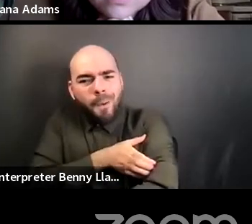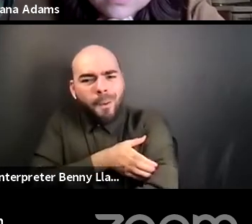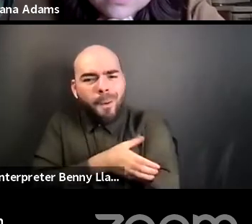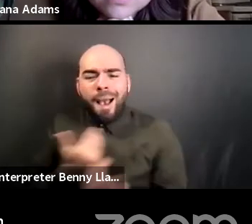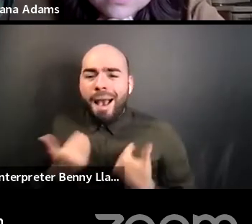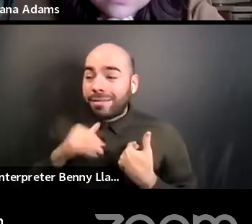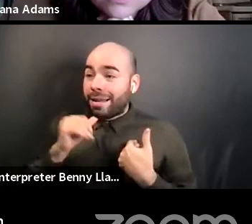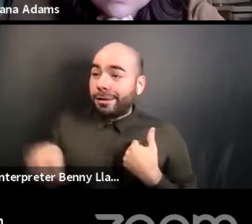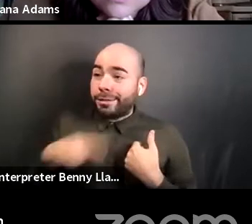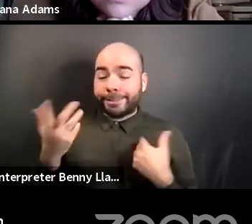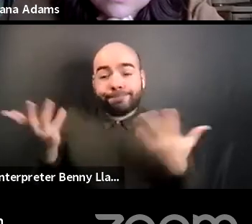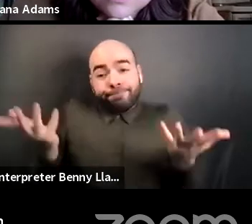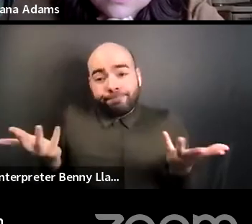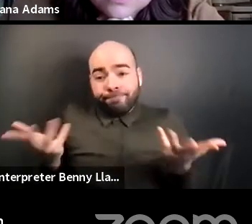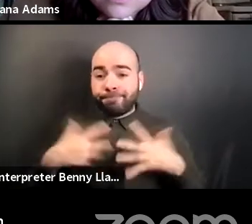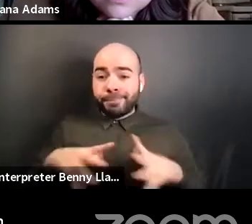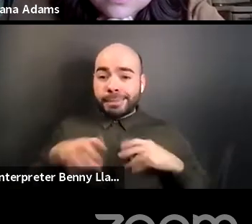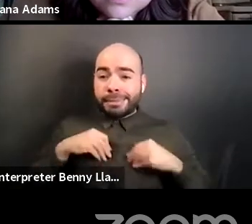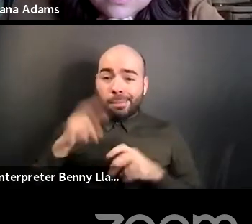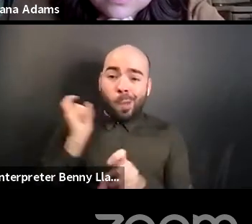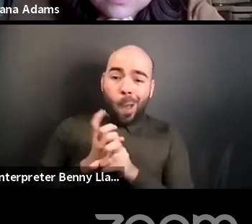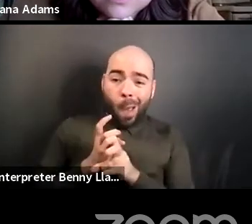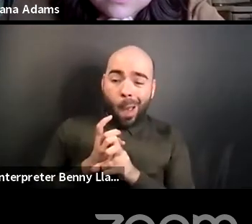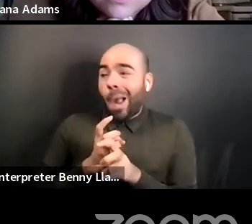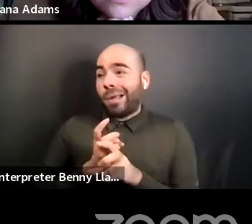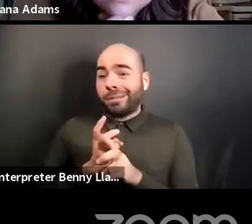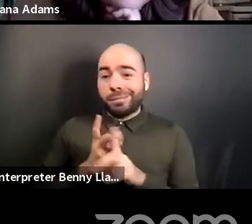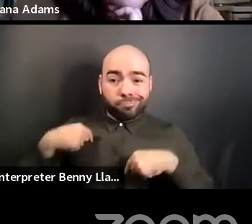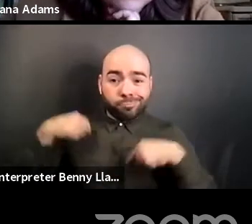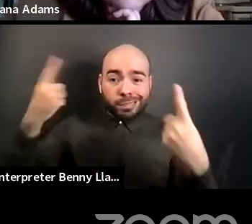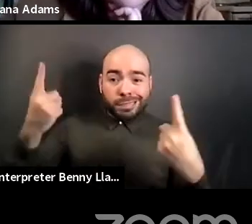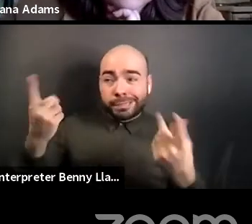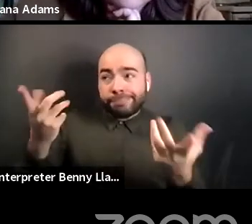this is just the way it is kind of mentality.